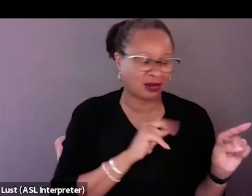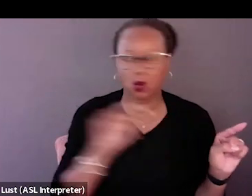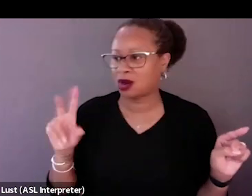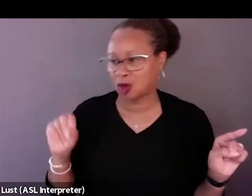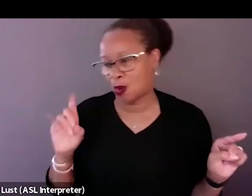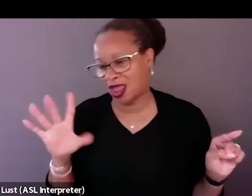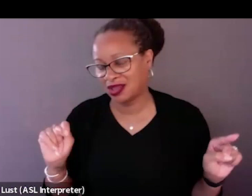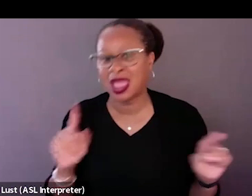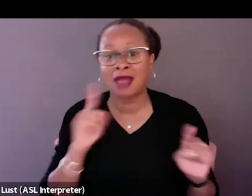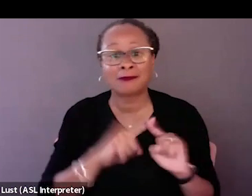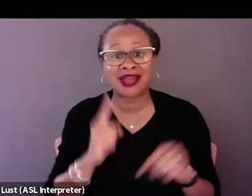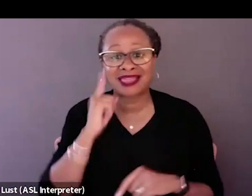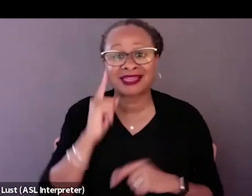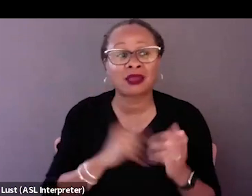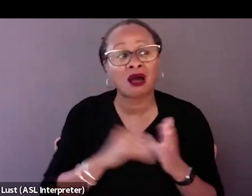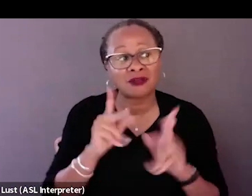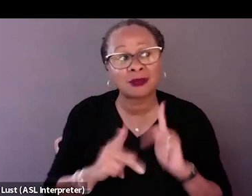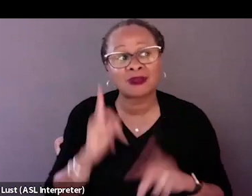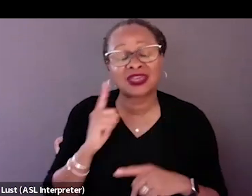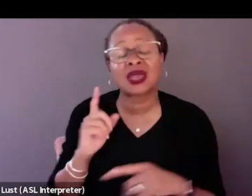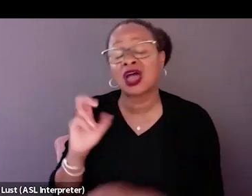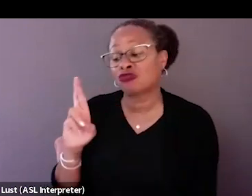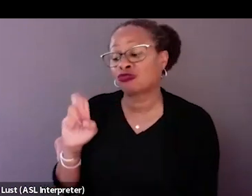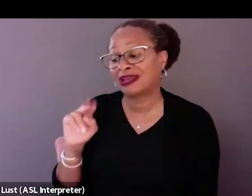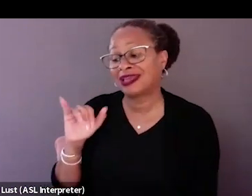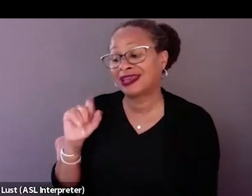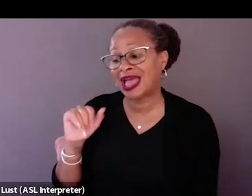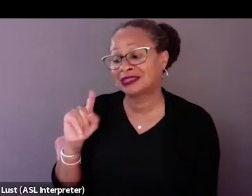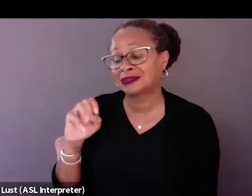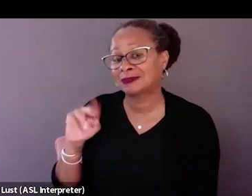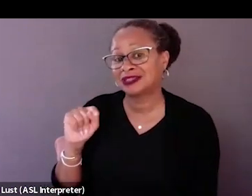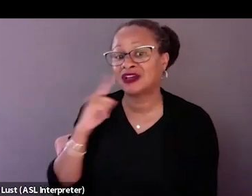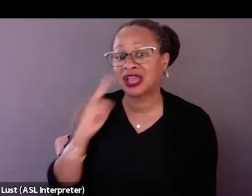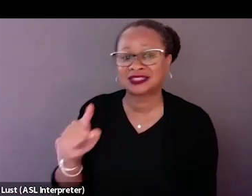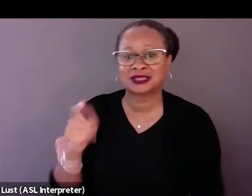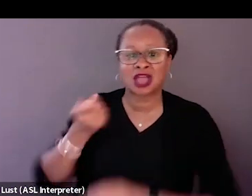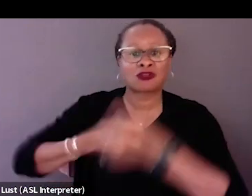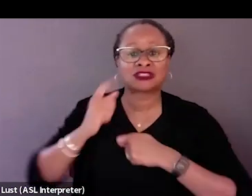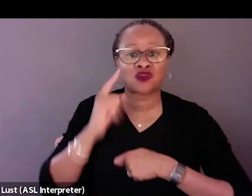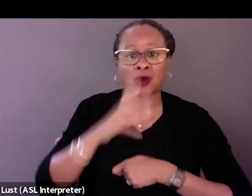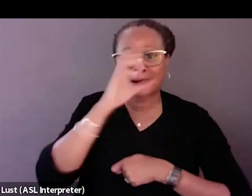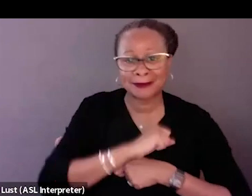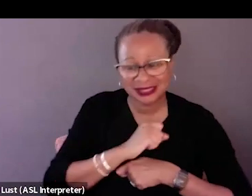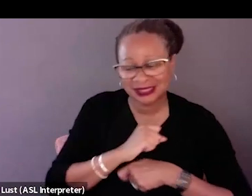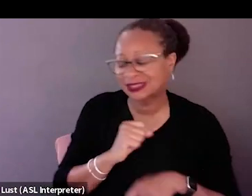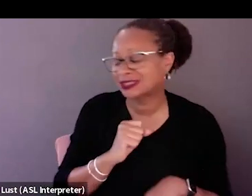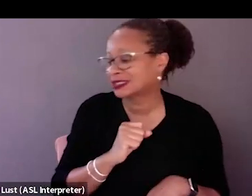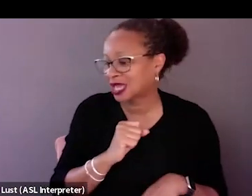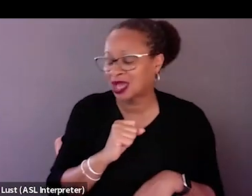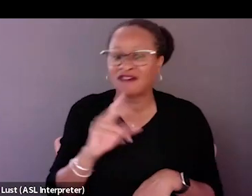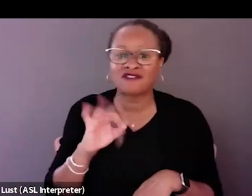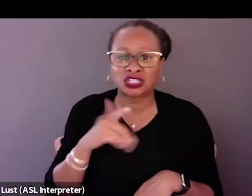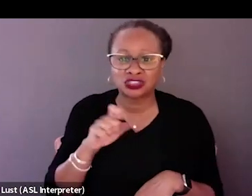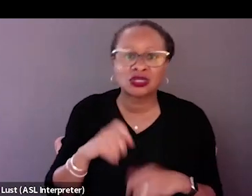often people think of reenactments as stand-ins for missing footage. dramatizations,